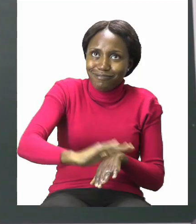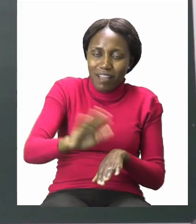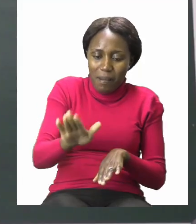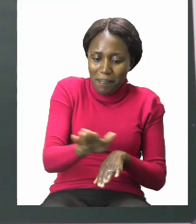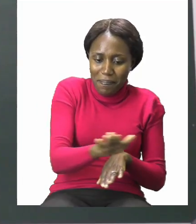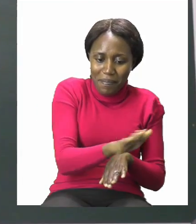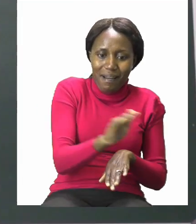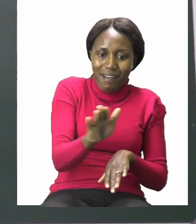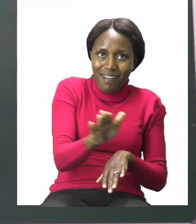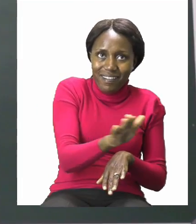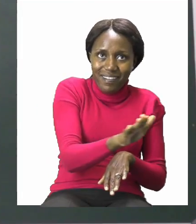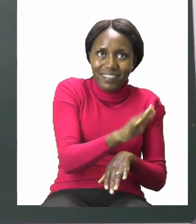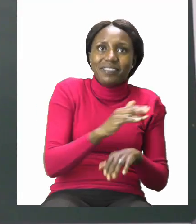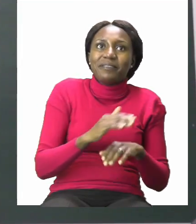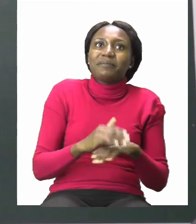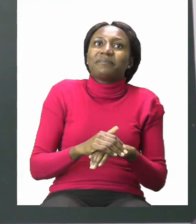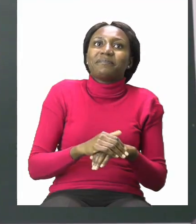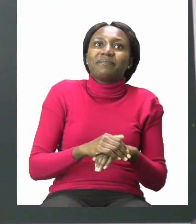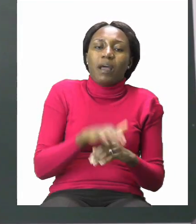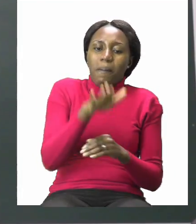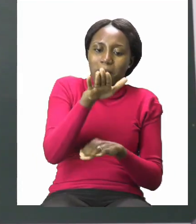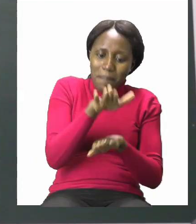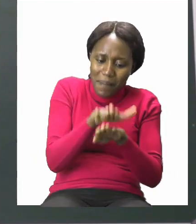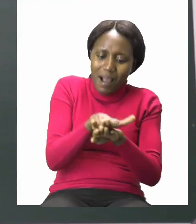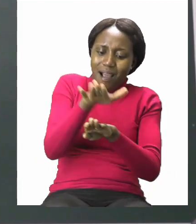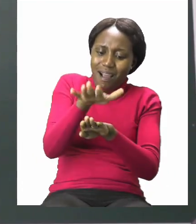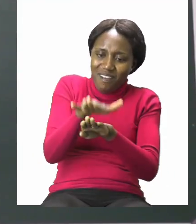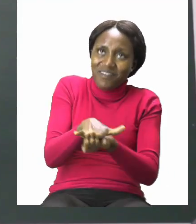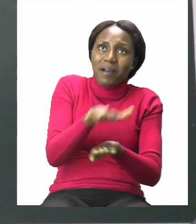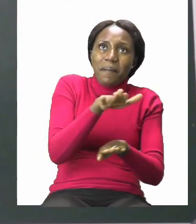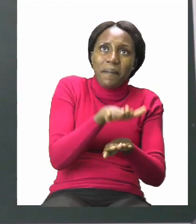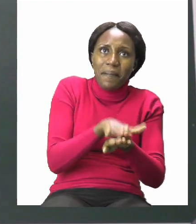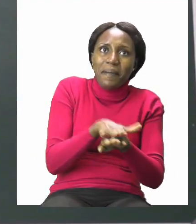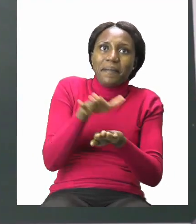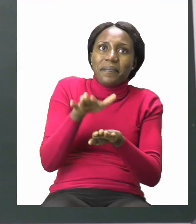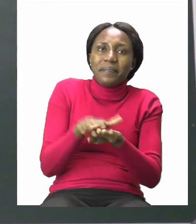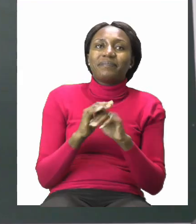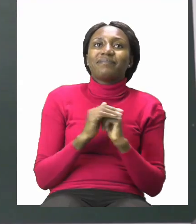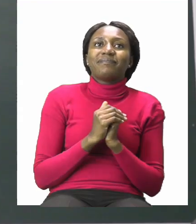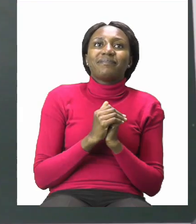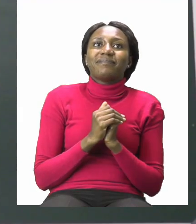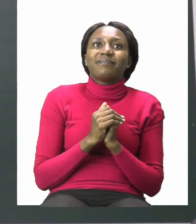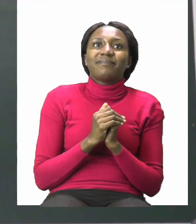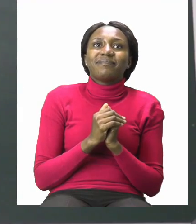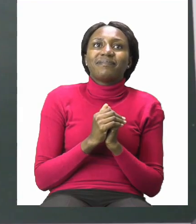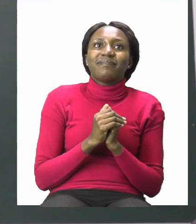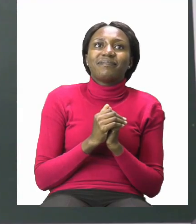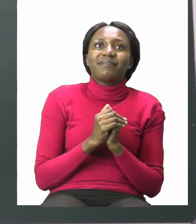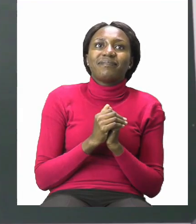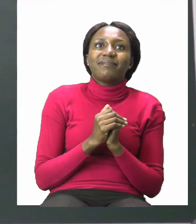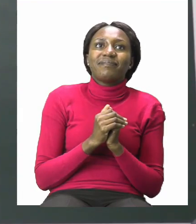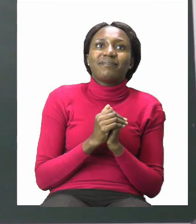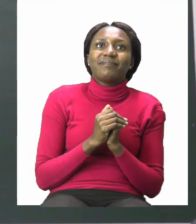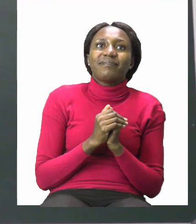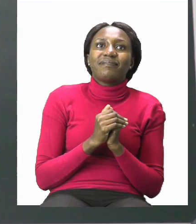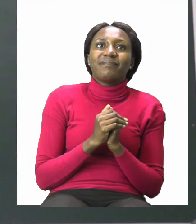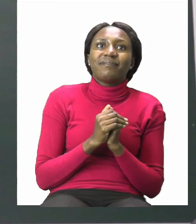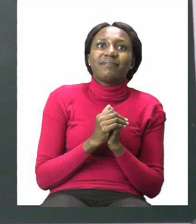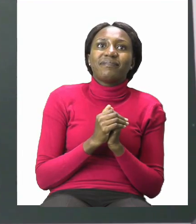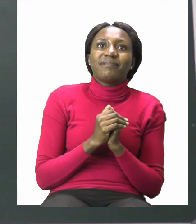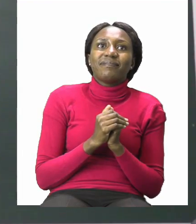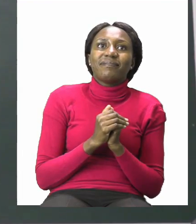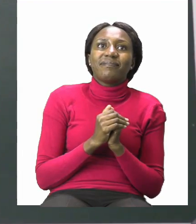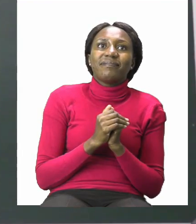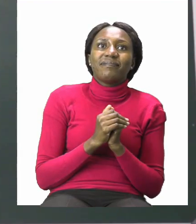pat it down. Now, I want to see, are we going to get the shape of a house if I lift